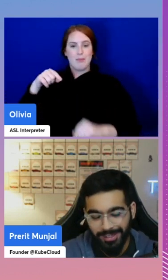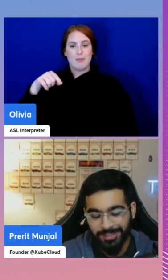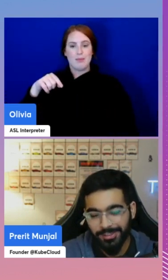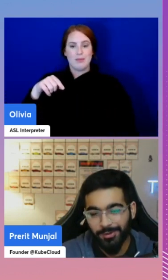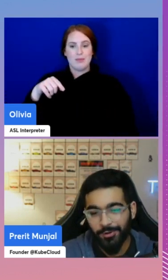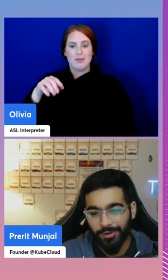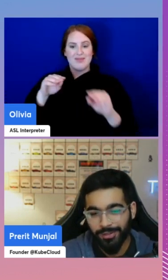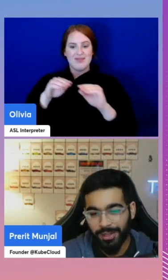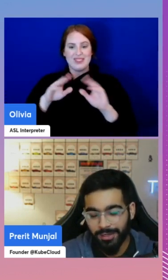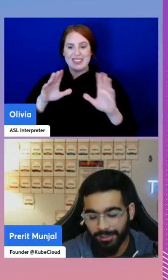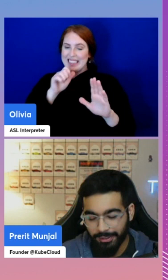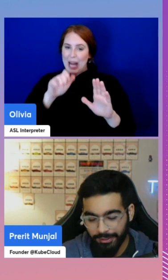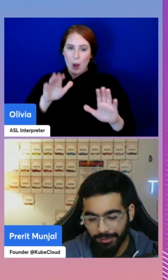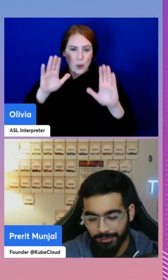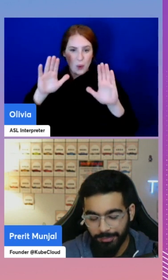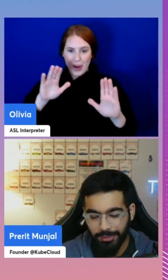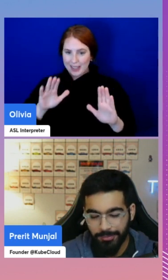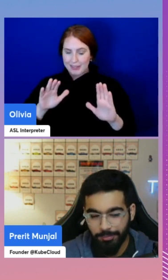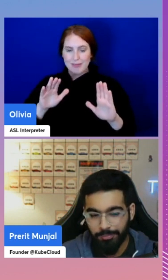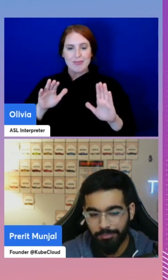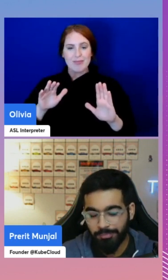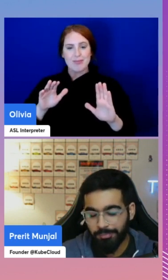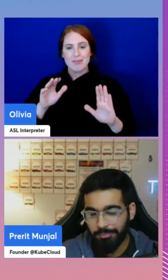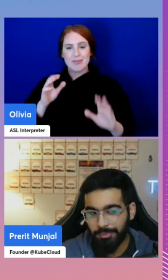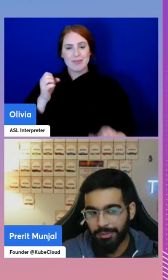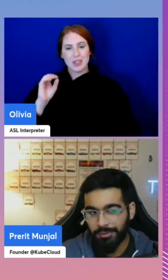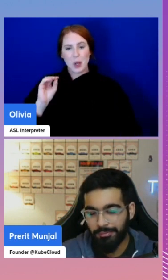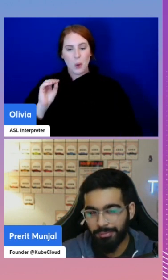good architecture, or that